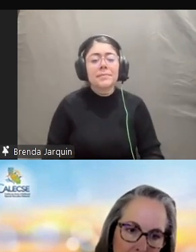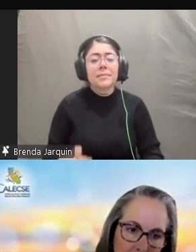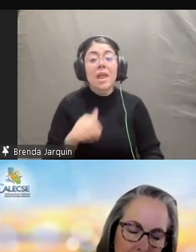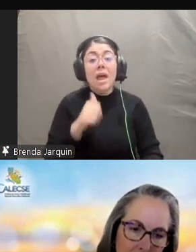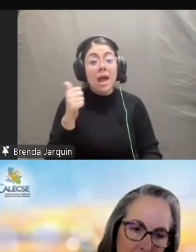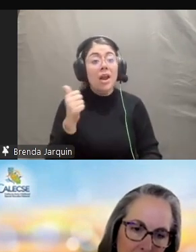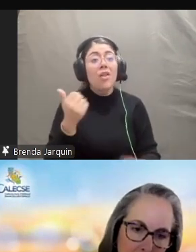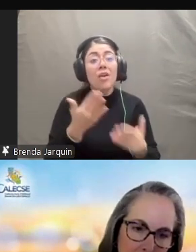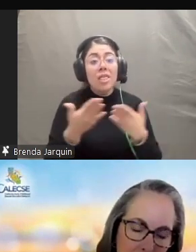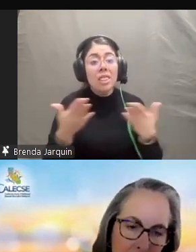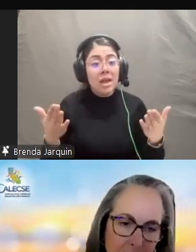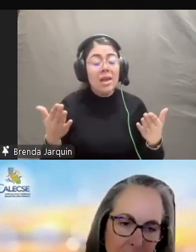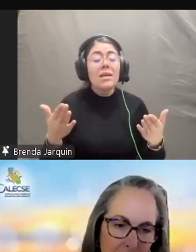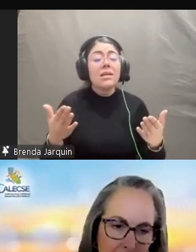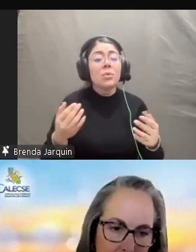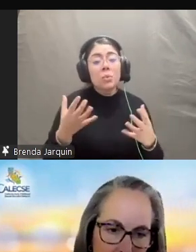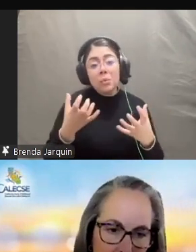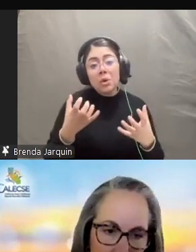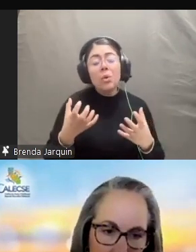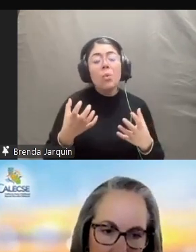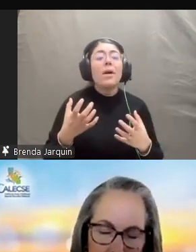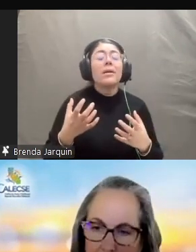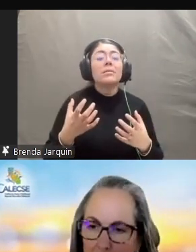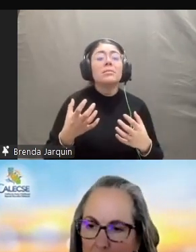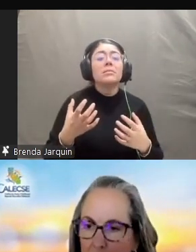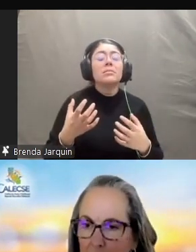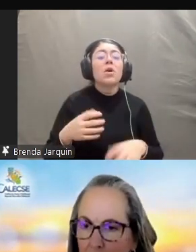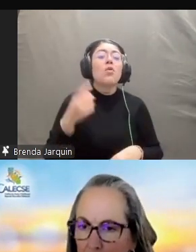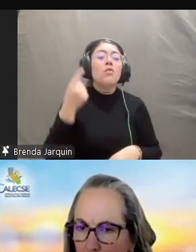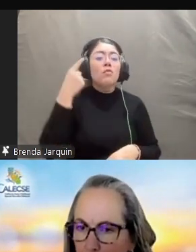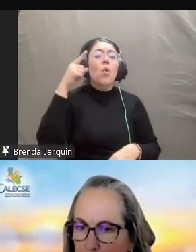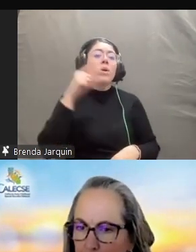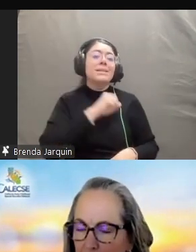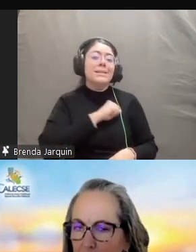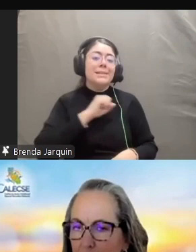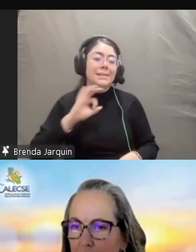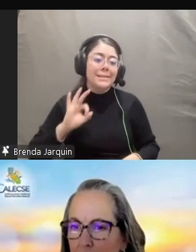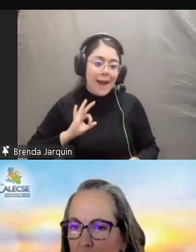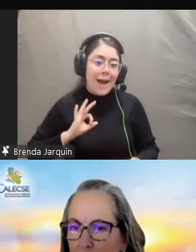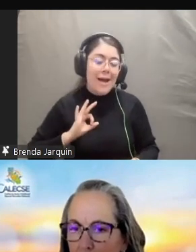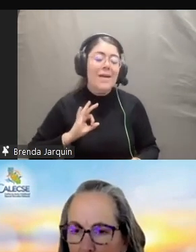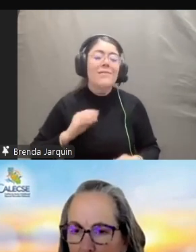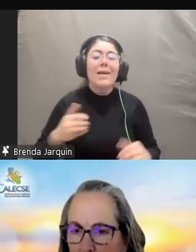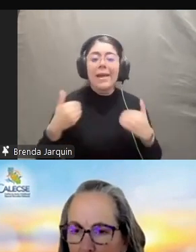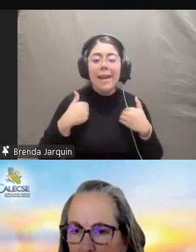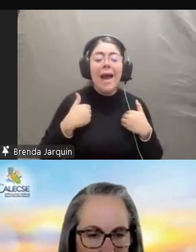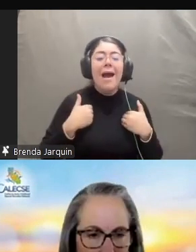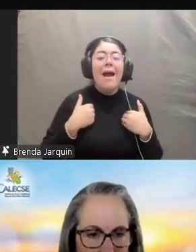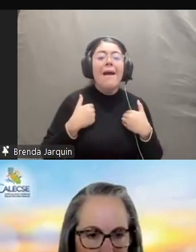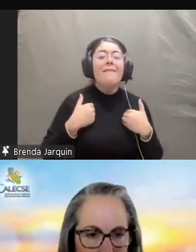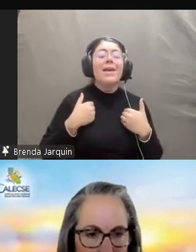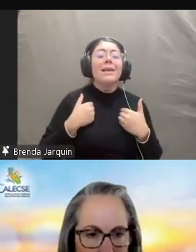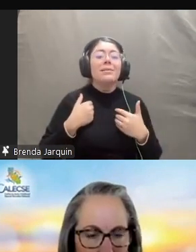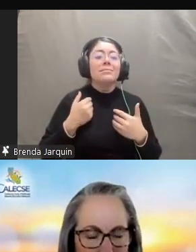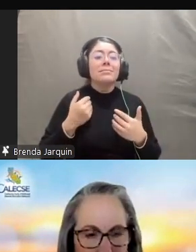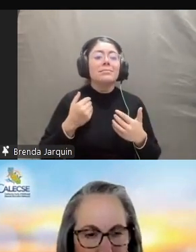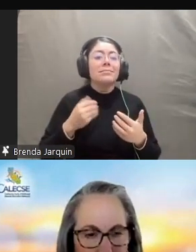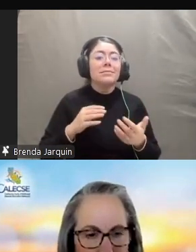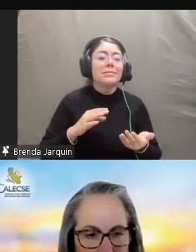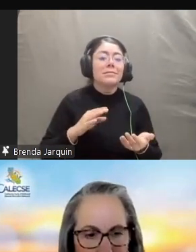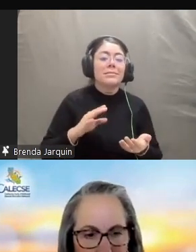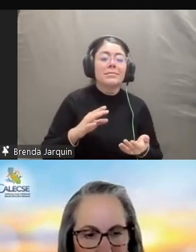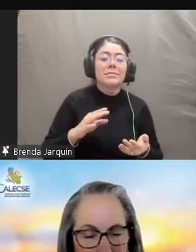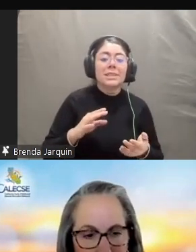accessible for our staff, and making sure that it was user-friendly and